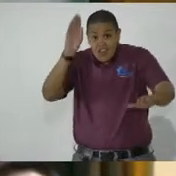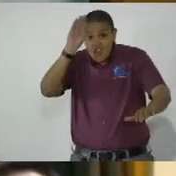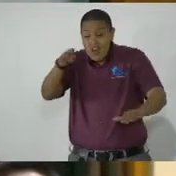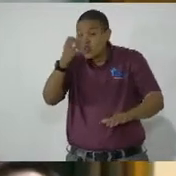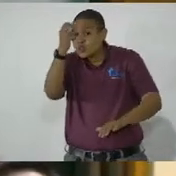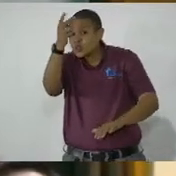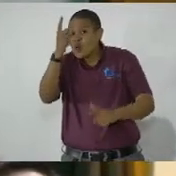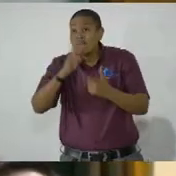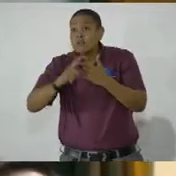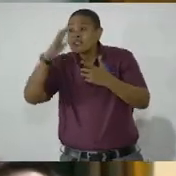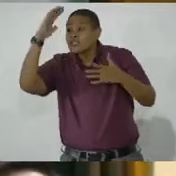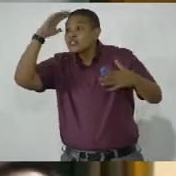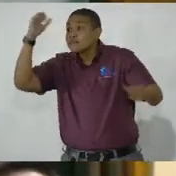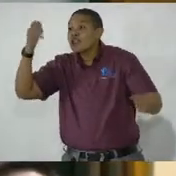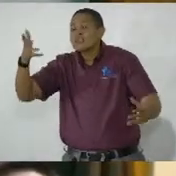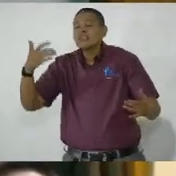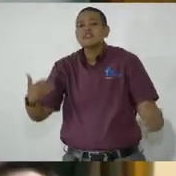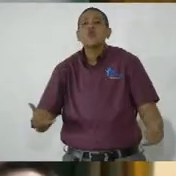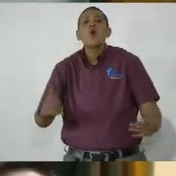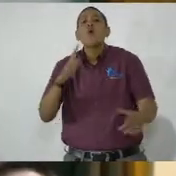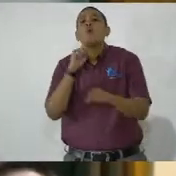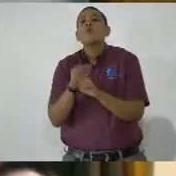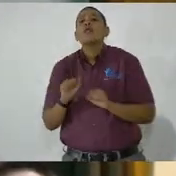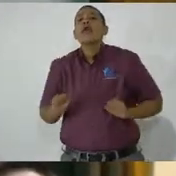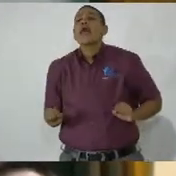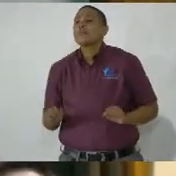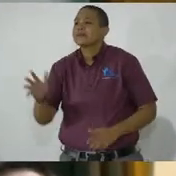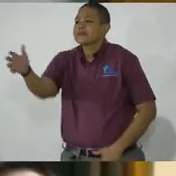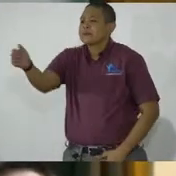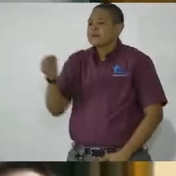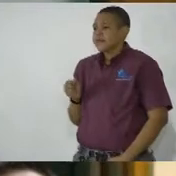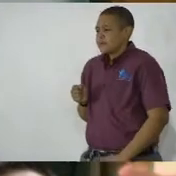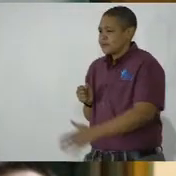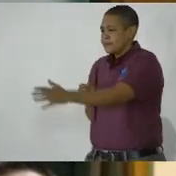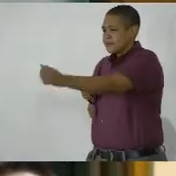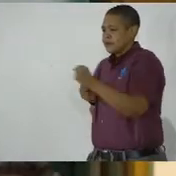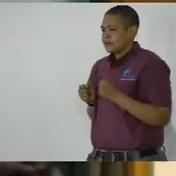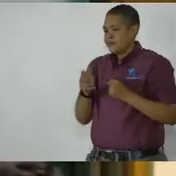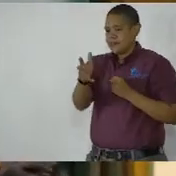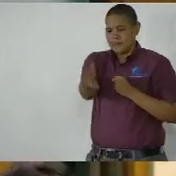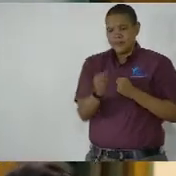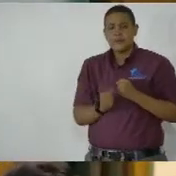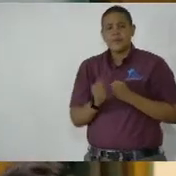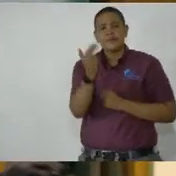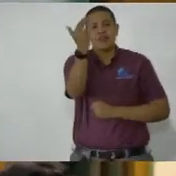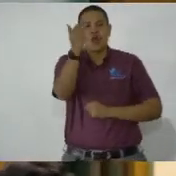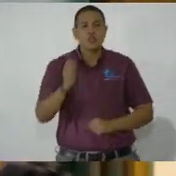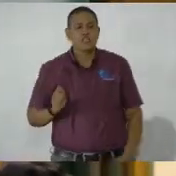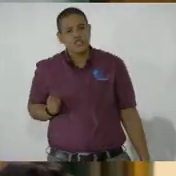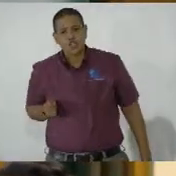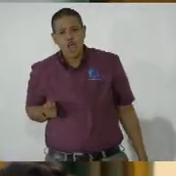the President, we are now able to appoint all 13 judges.